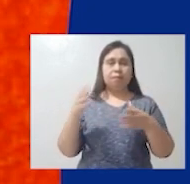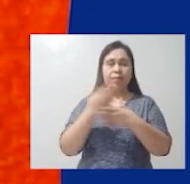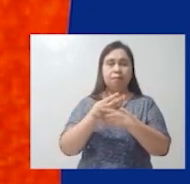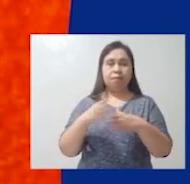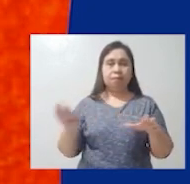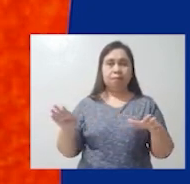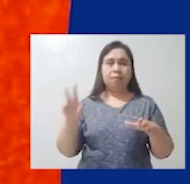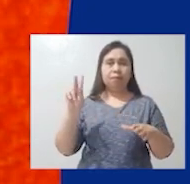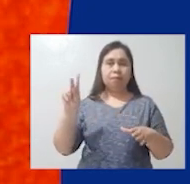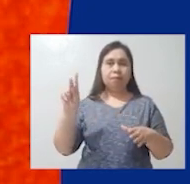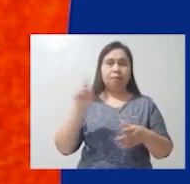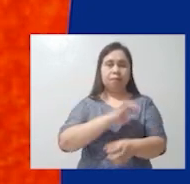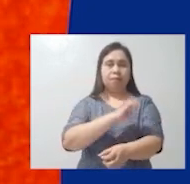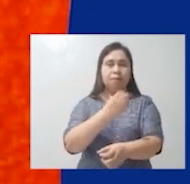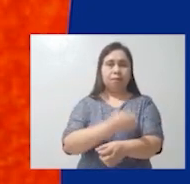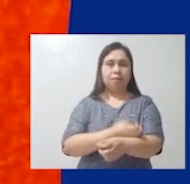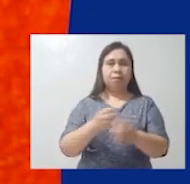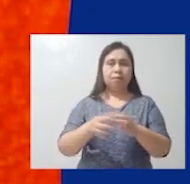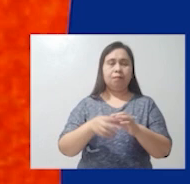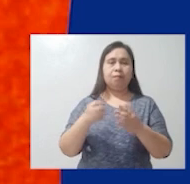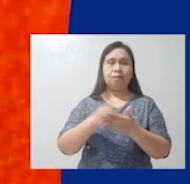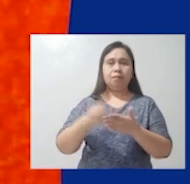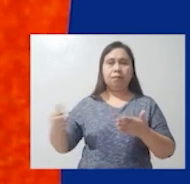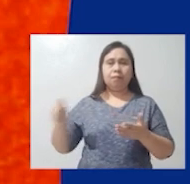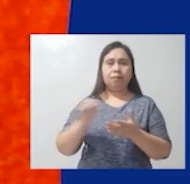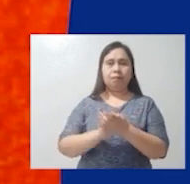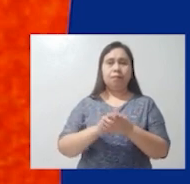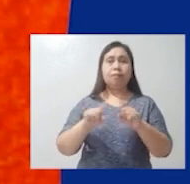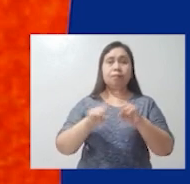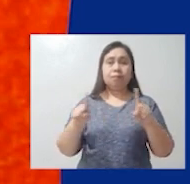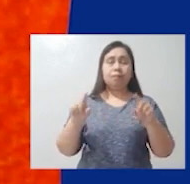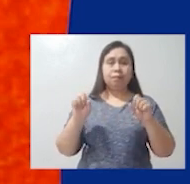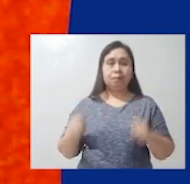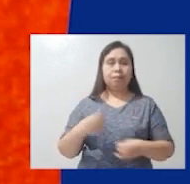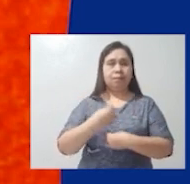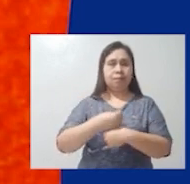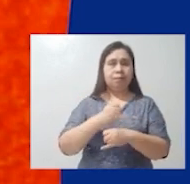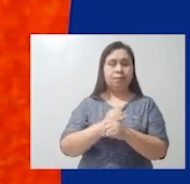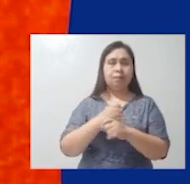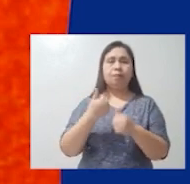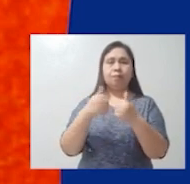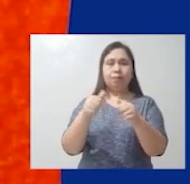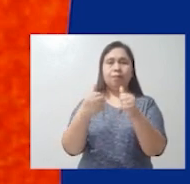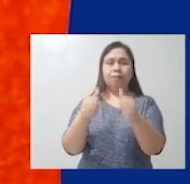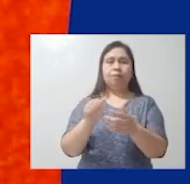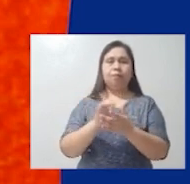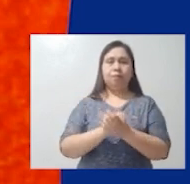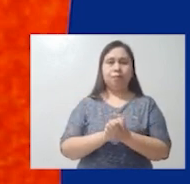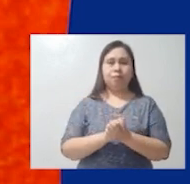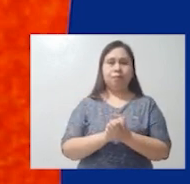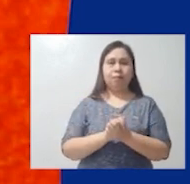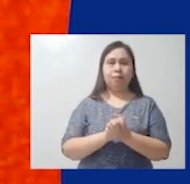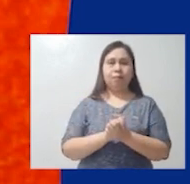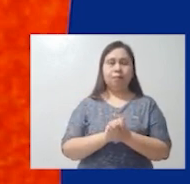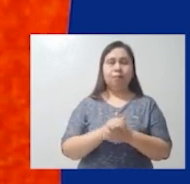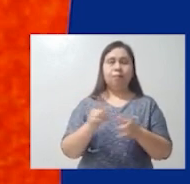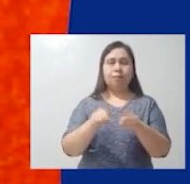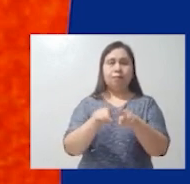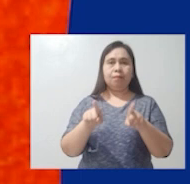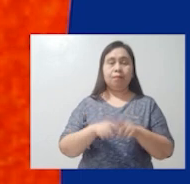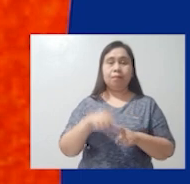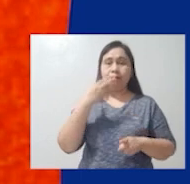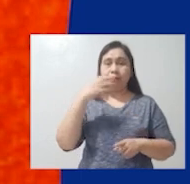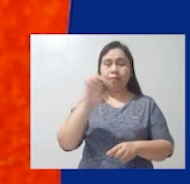or the thermal energy of a substance, but we can infer the following. As the thermal energy of a